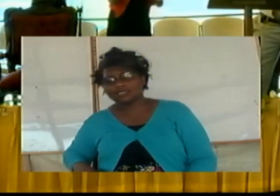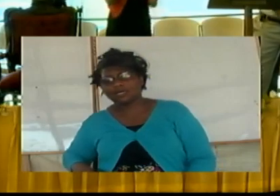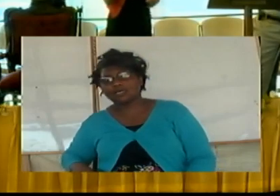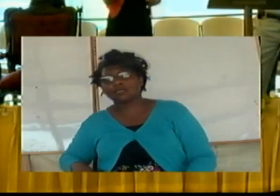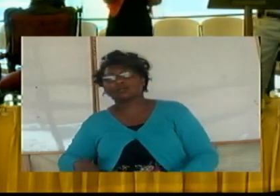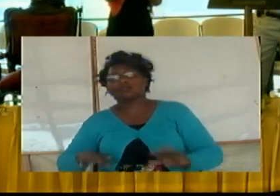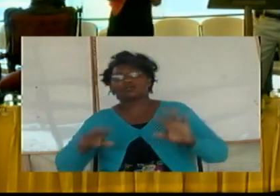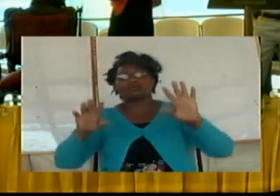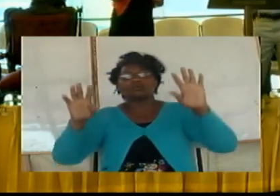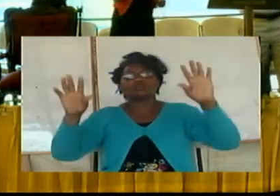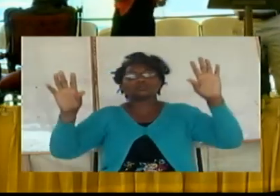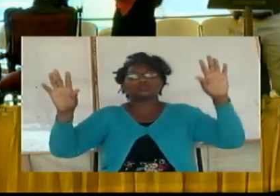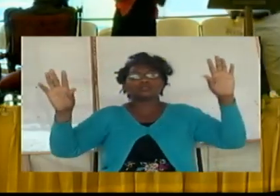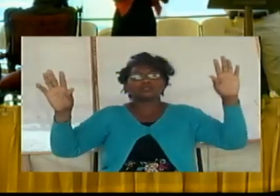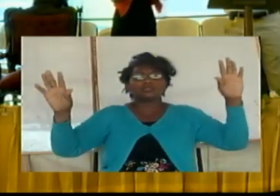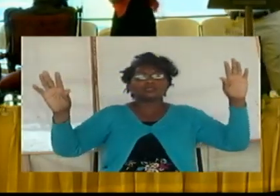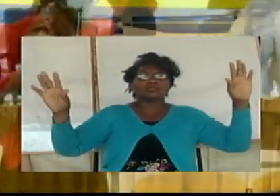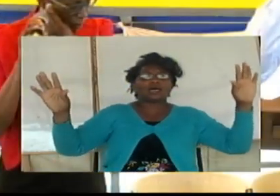King. Oh,